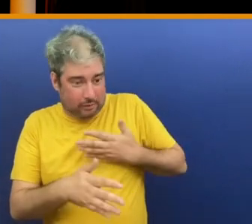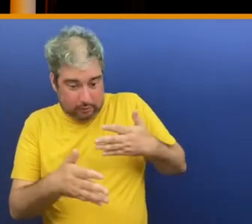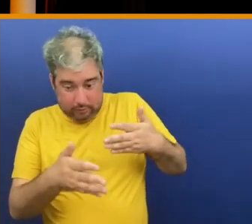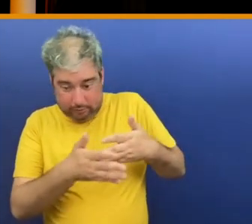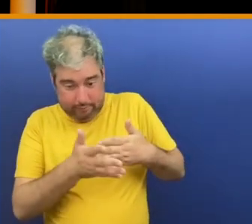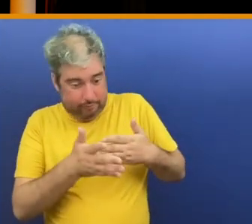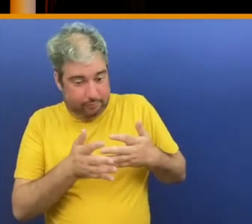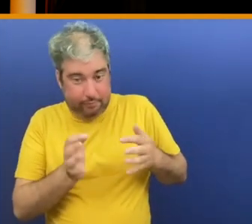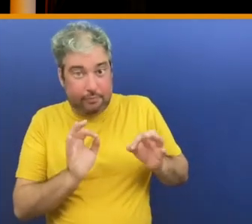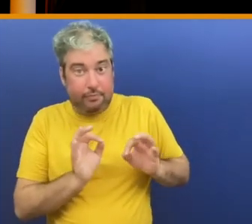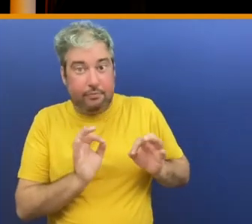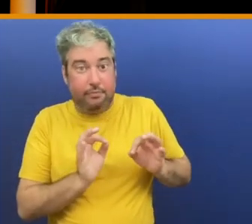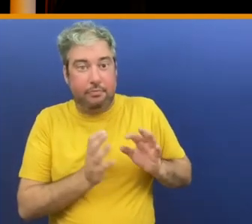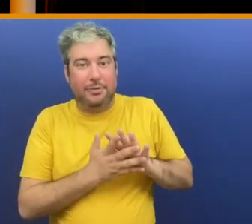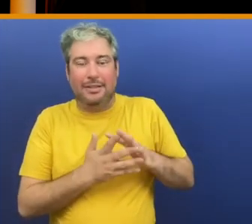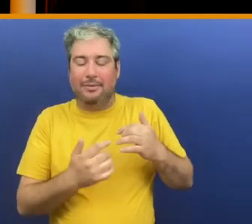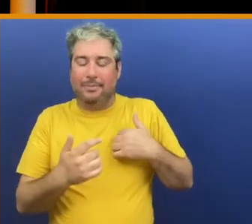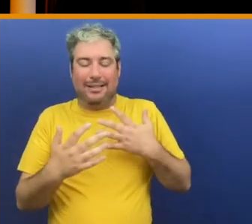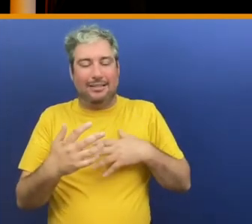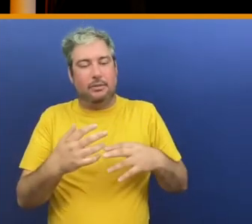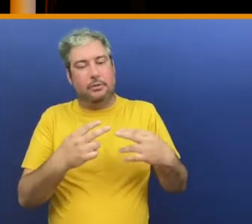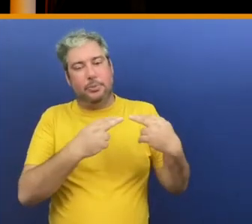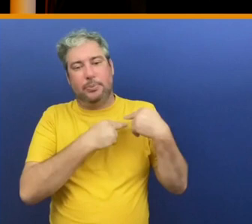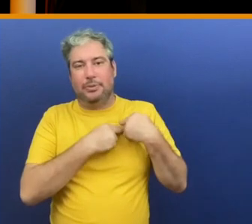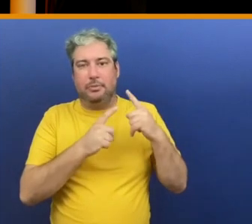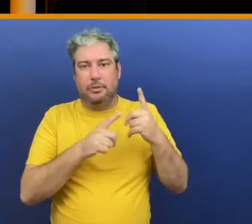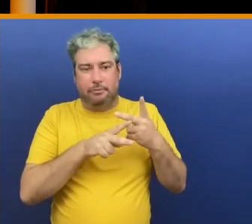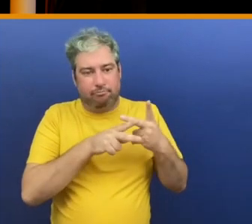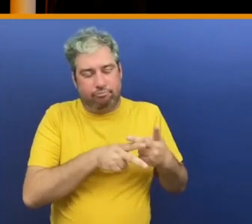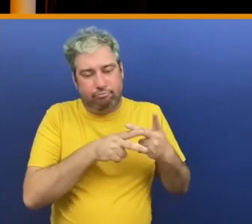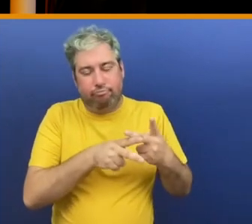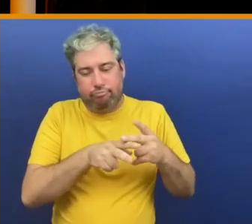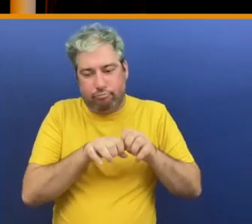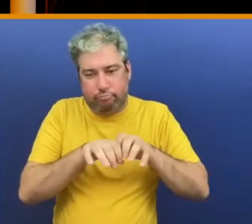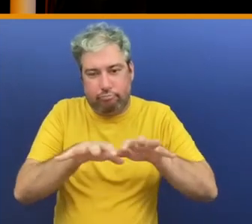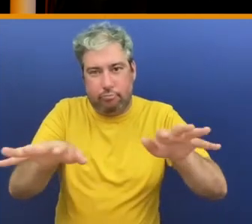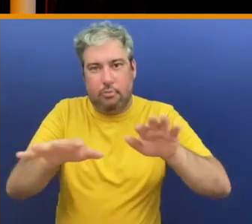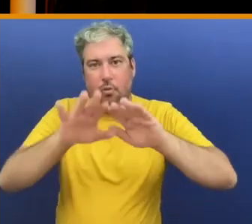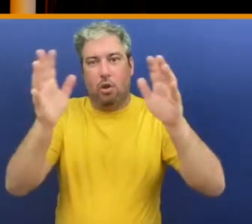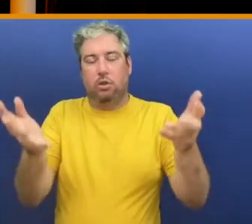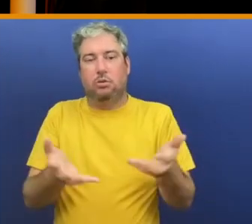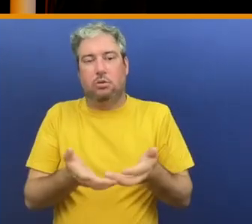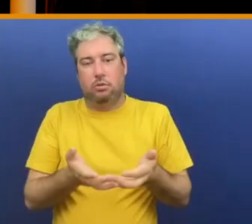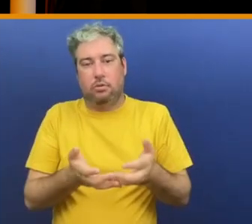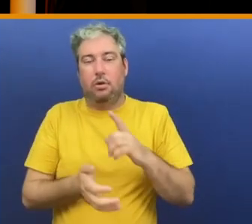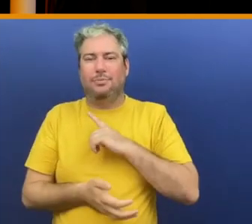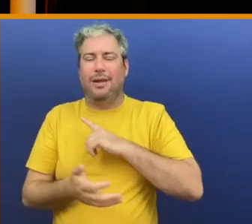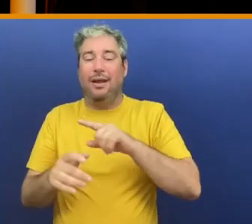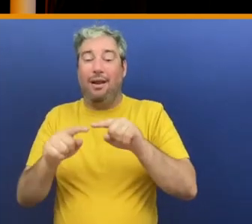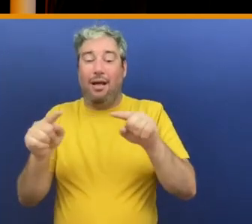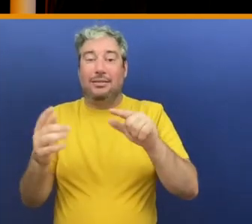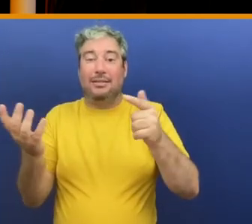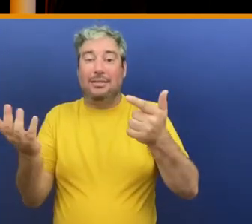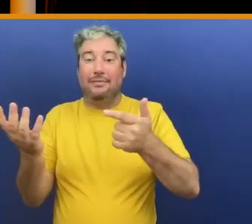to 20 and 45 to 50 are so important. They assert the role of trade policy in limiting conflict and